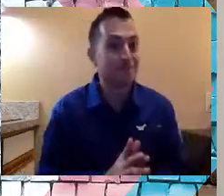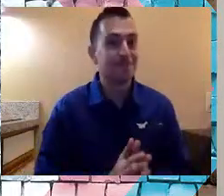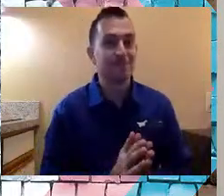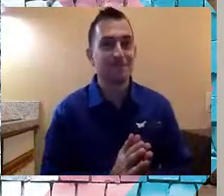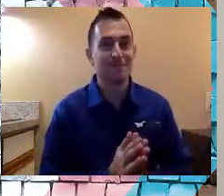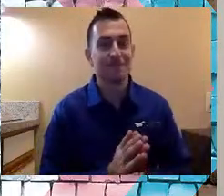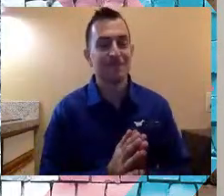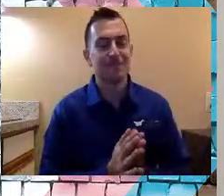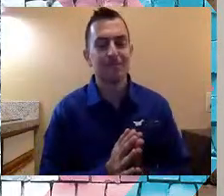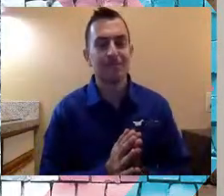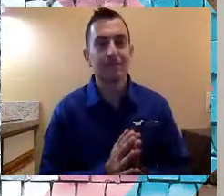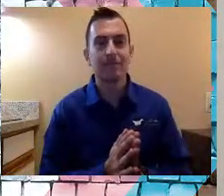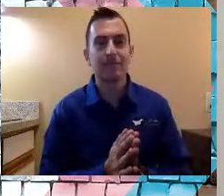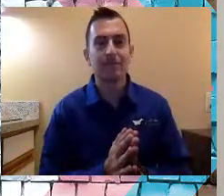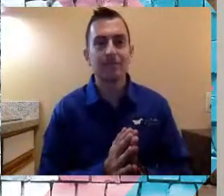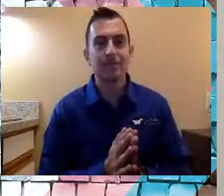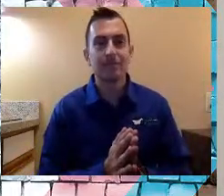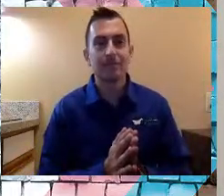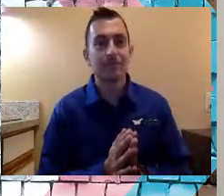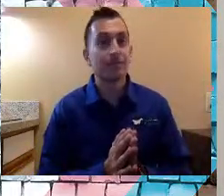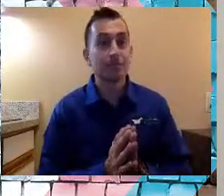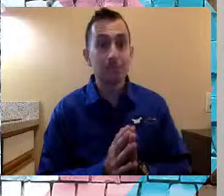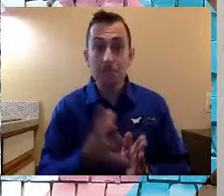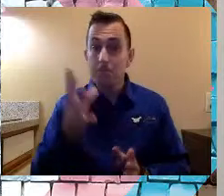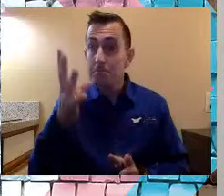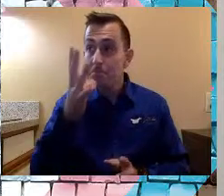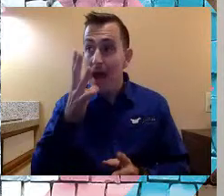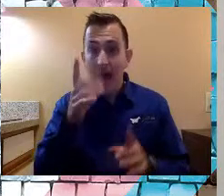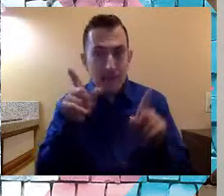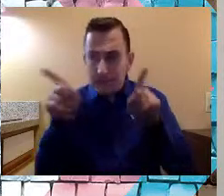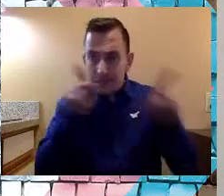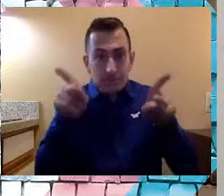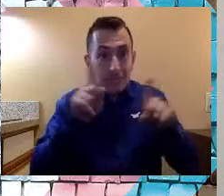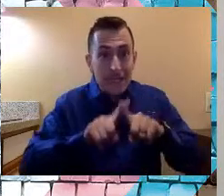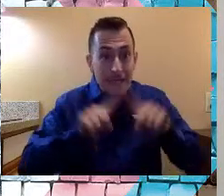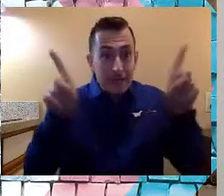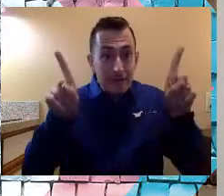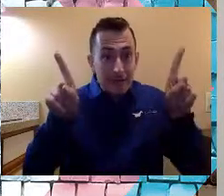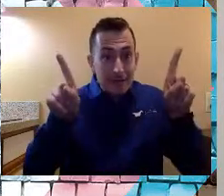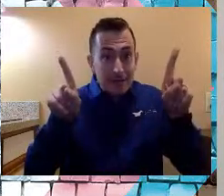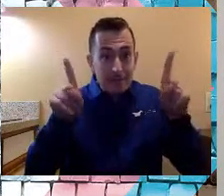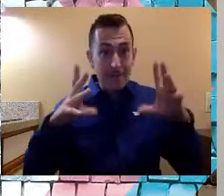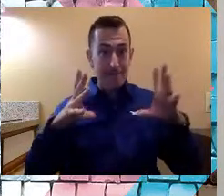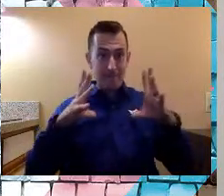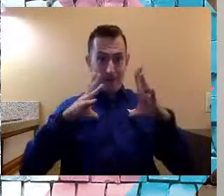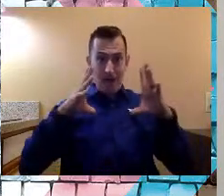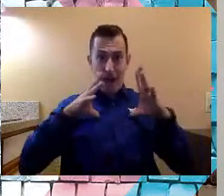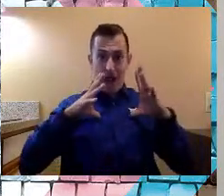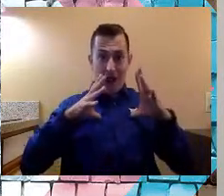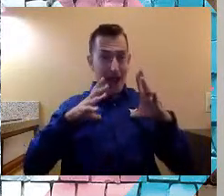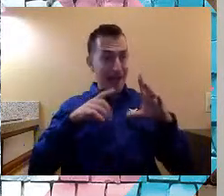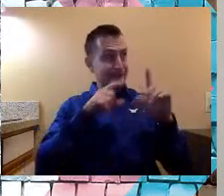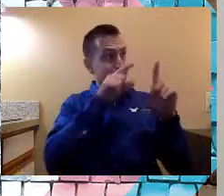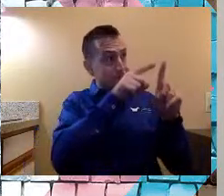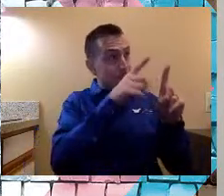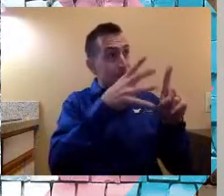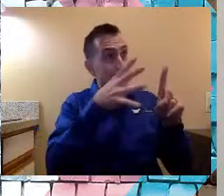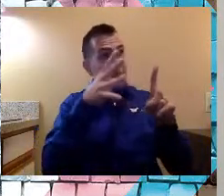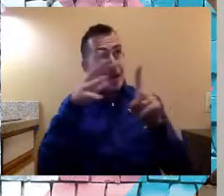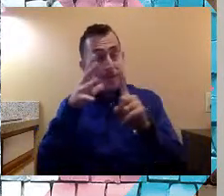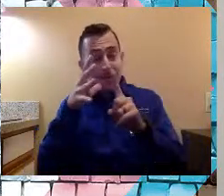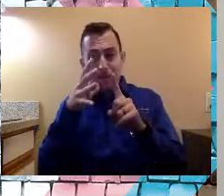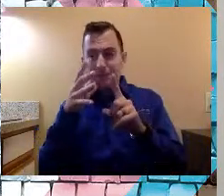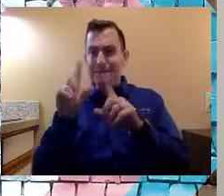It's okay to have different moms. Look, there's a different mom. There's a different mom. It's okay to have